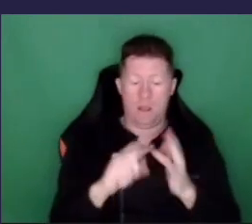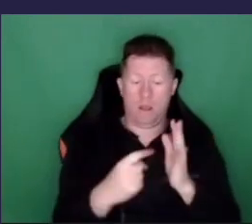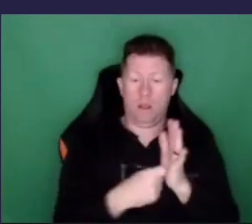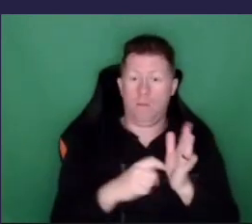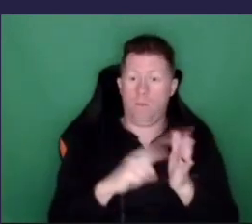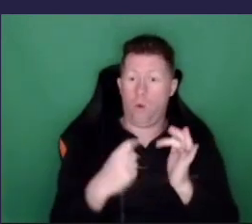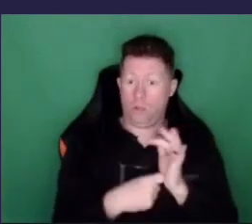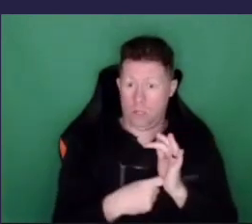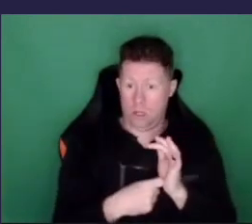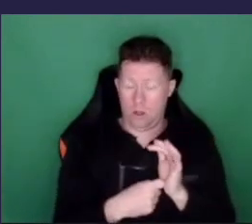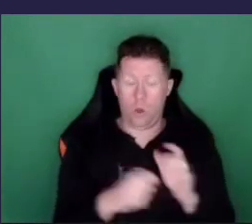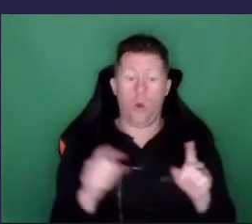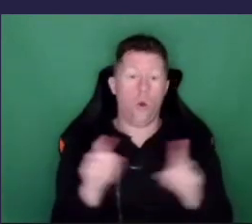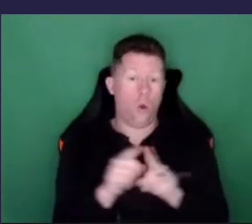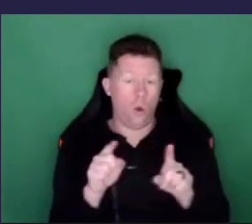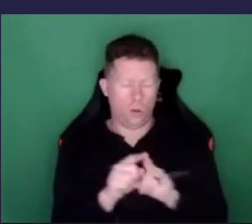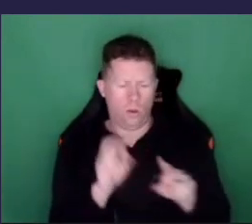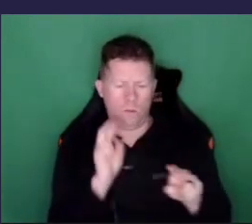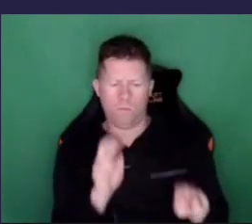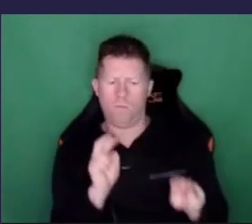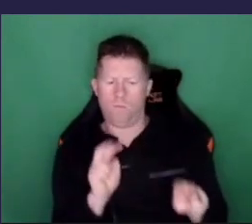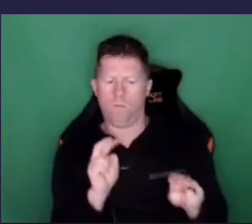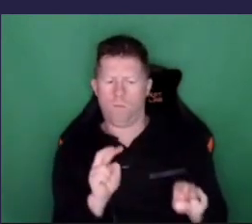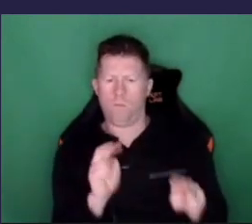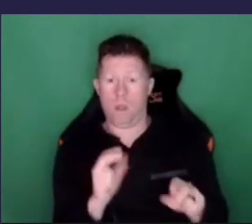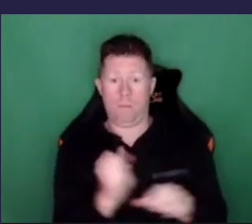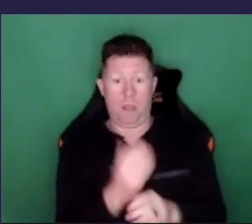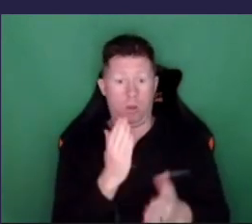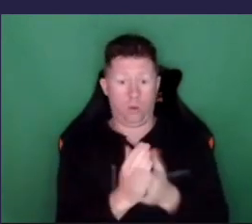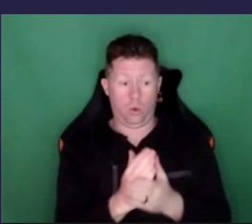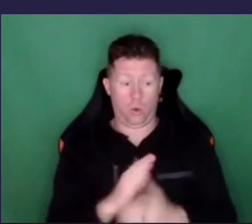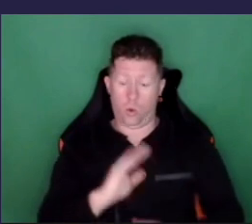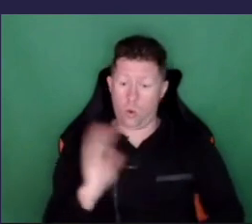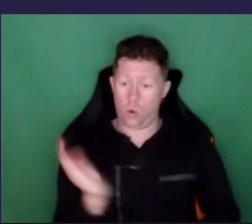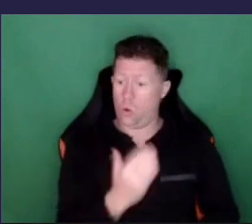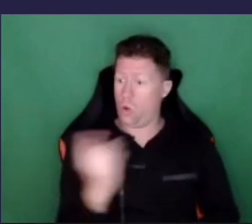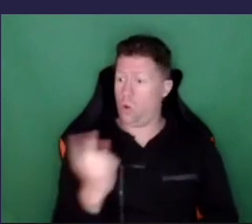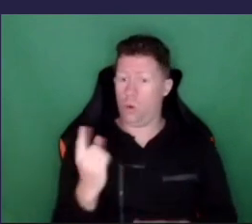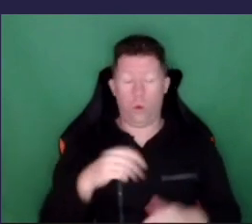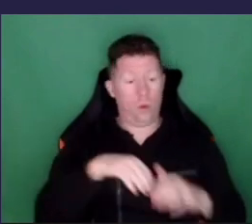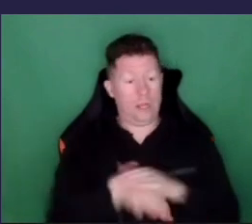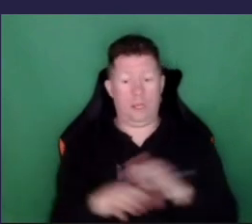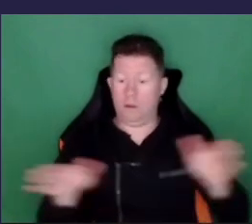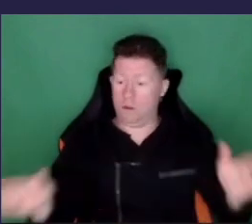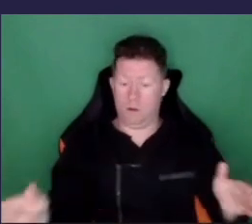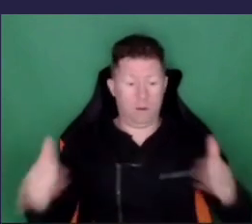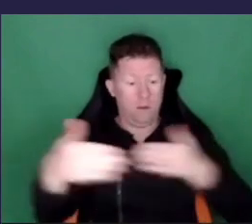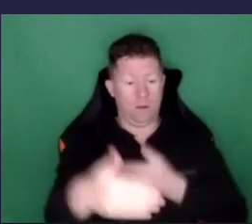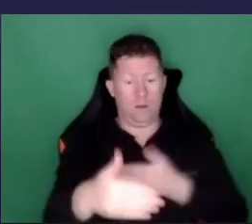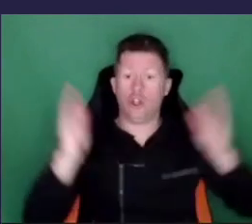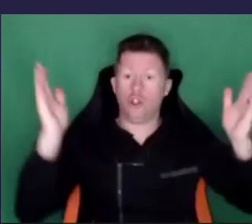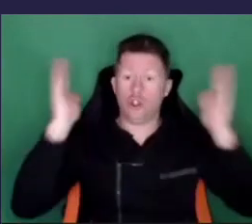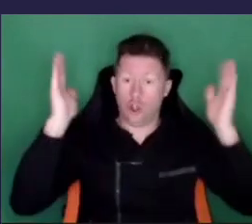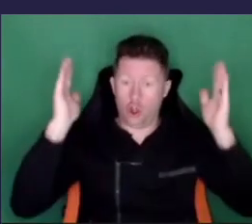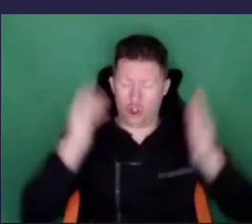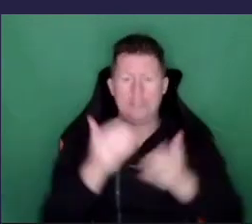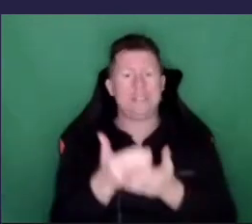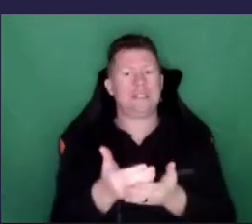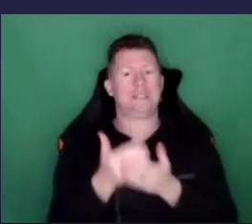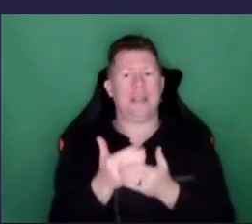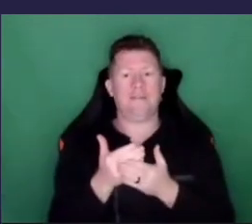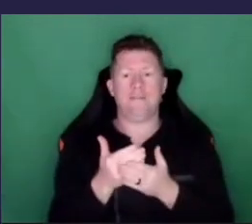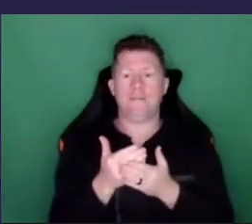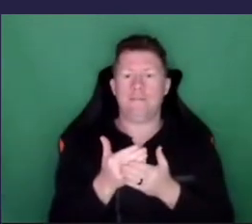attention to make sure that everyone who was in the confines of the church were safe from any potential danger